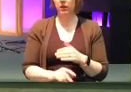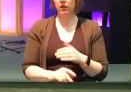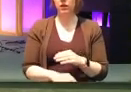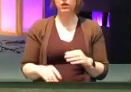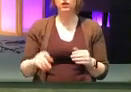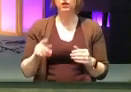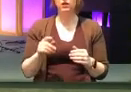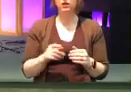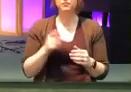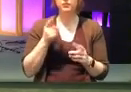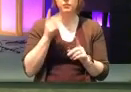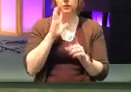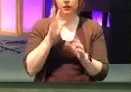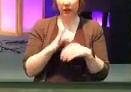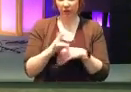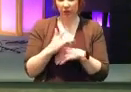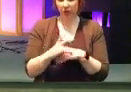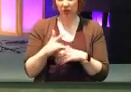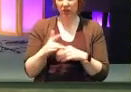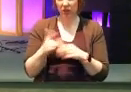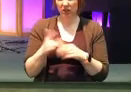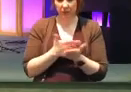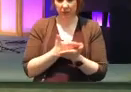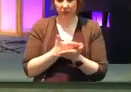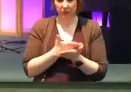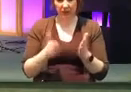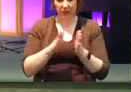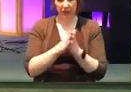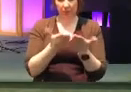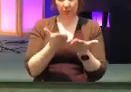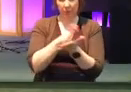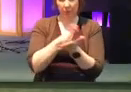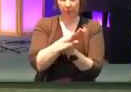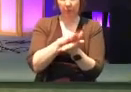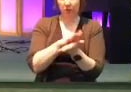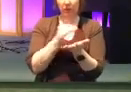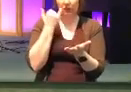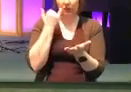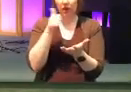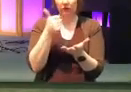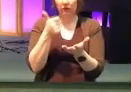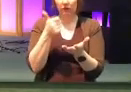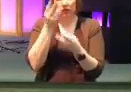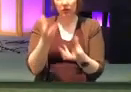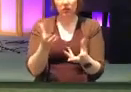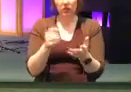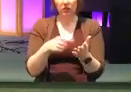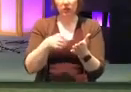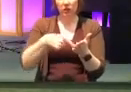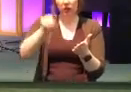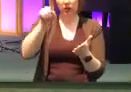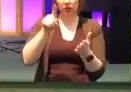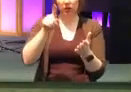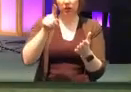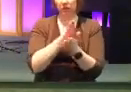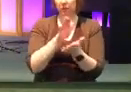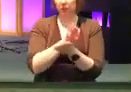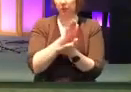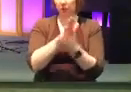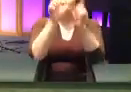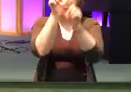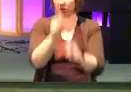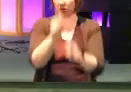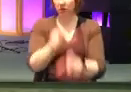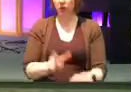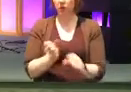fellowship registers. You can just kind of, there's some things in the bulletin. If you want more information about, you just check the fellowship register and the appropriate column there, and we'll make